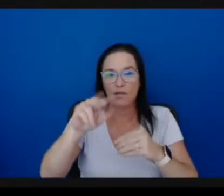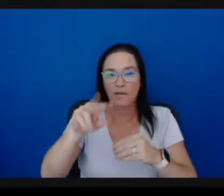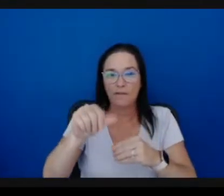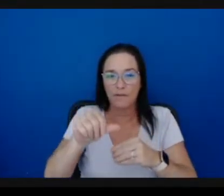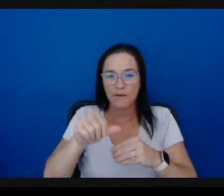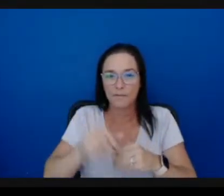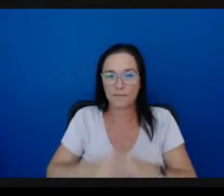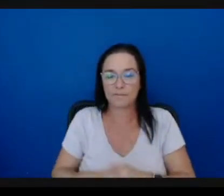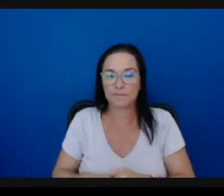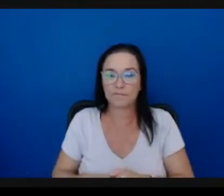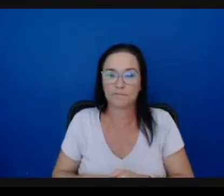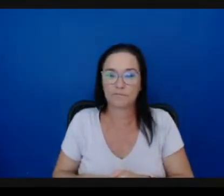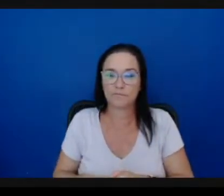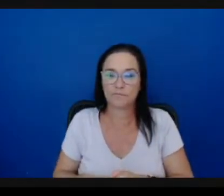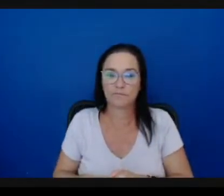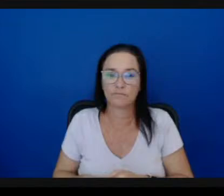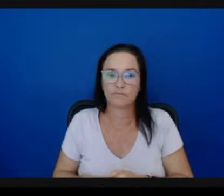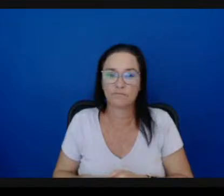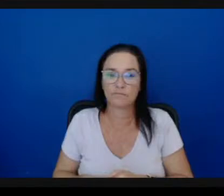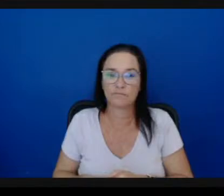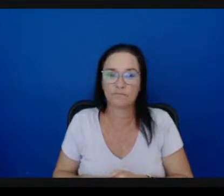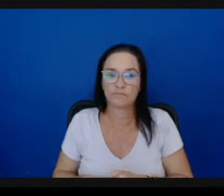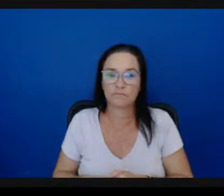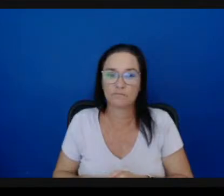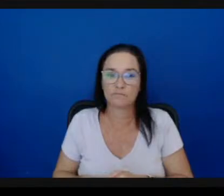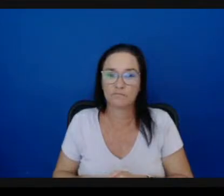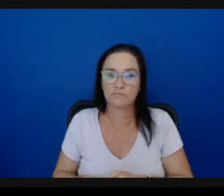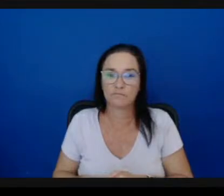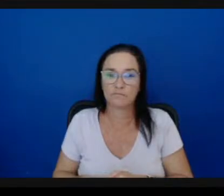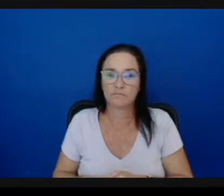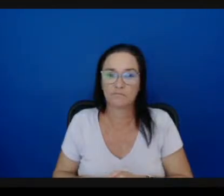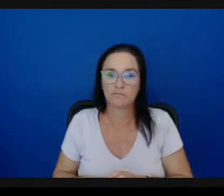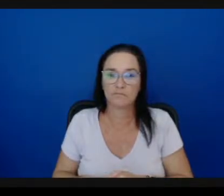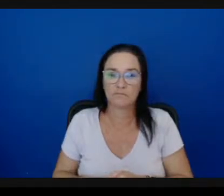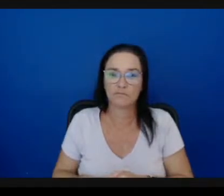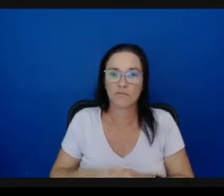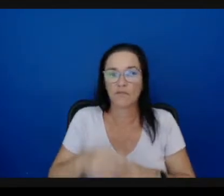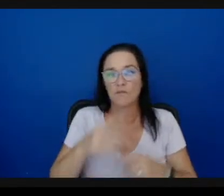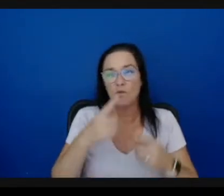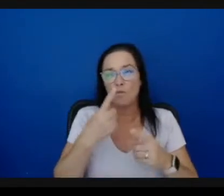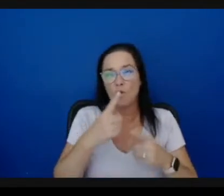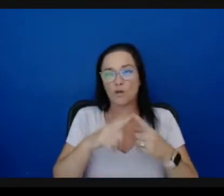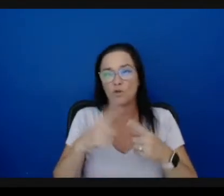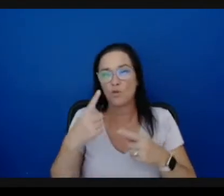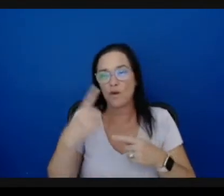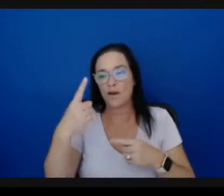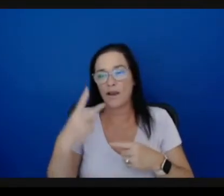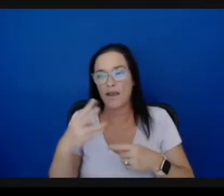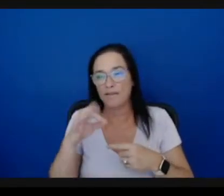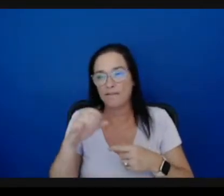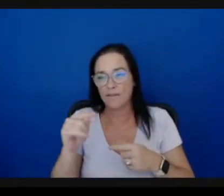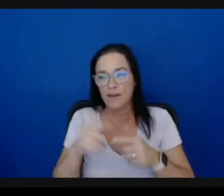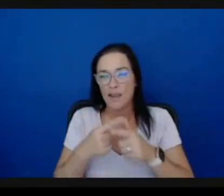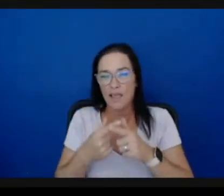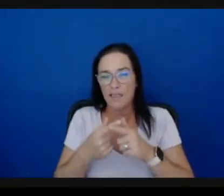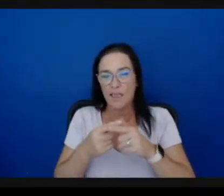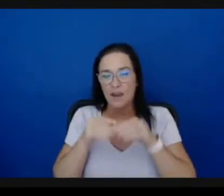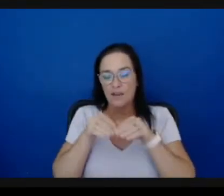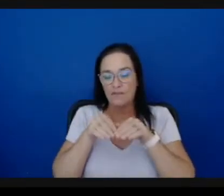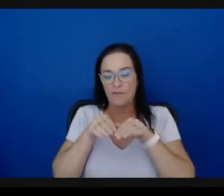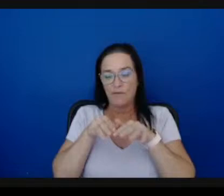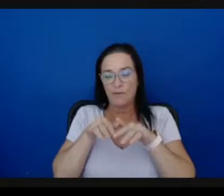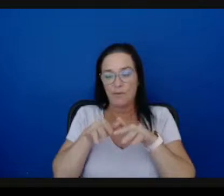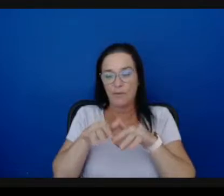The bulb gradually swelled to a diameter of 1 to 1.5 feet and started to spread laterally to form a lava